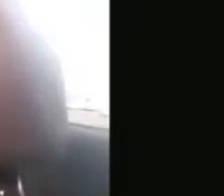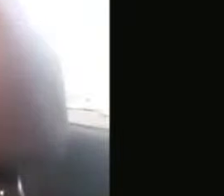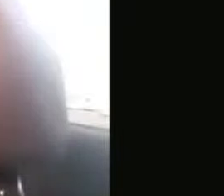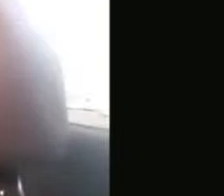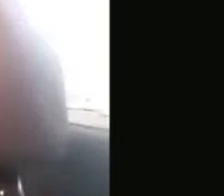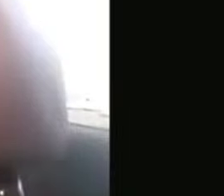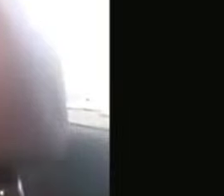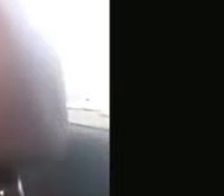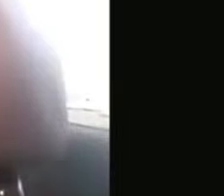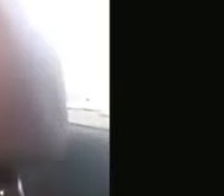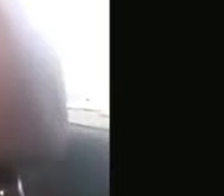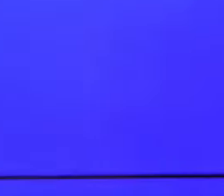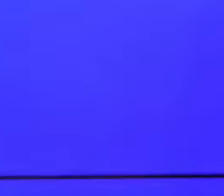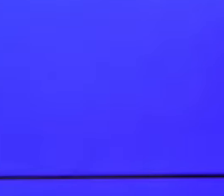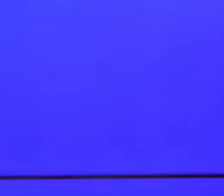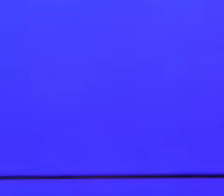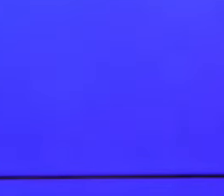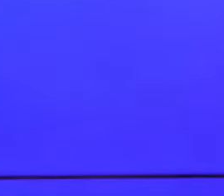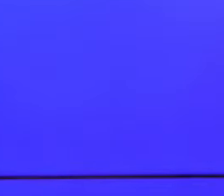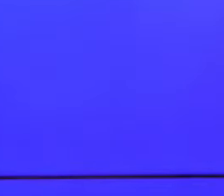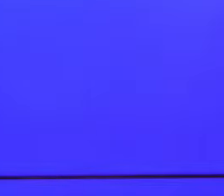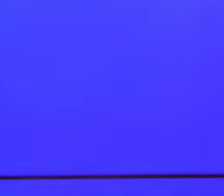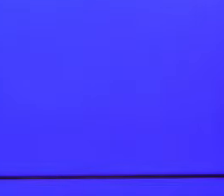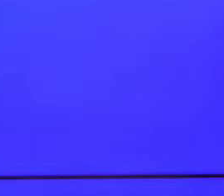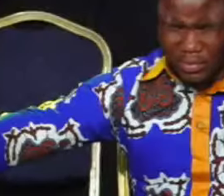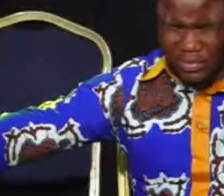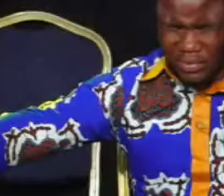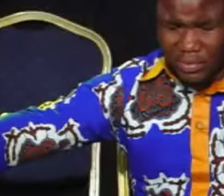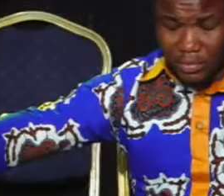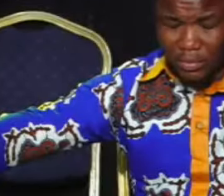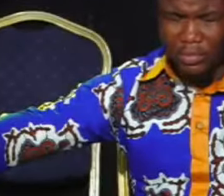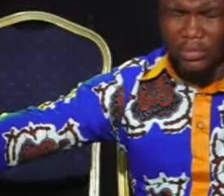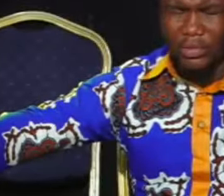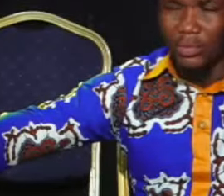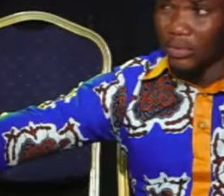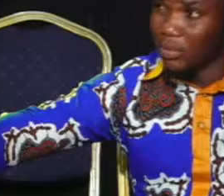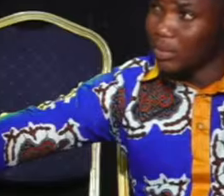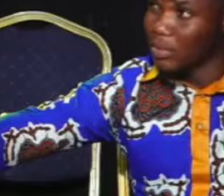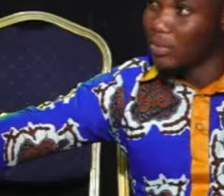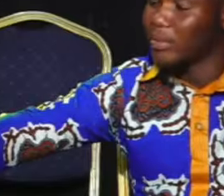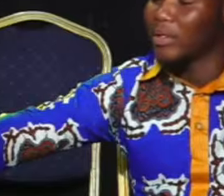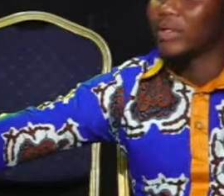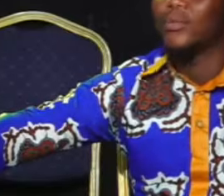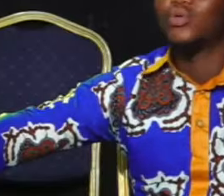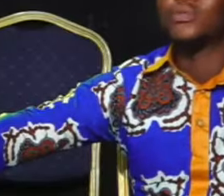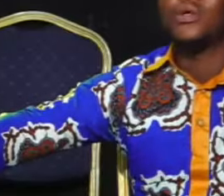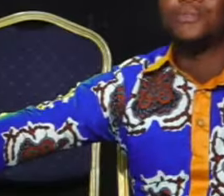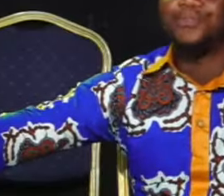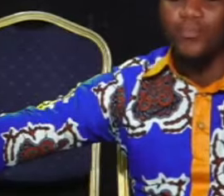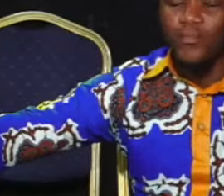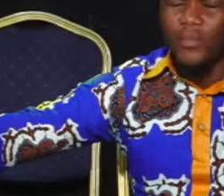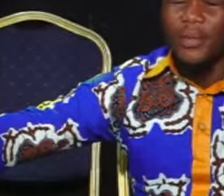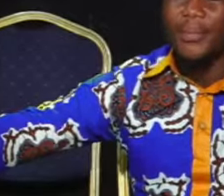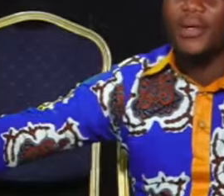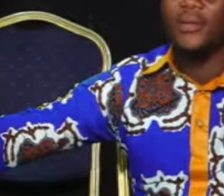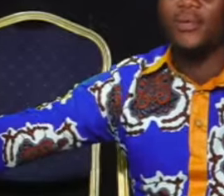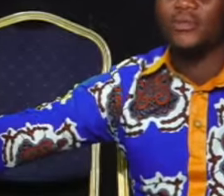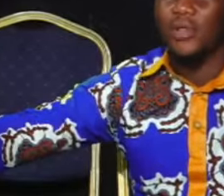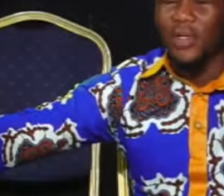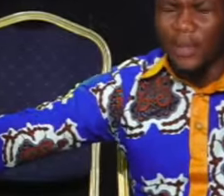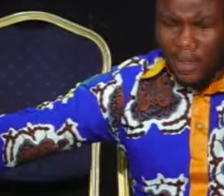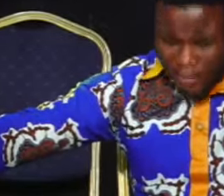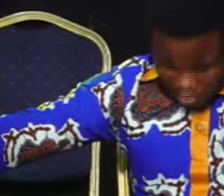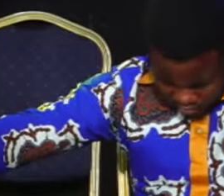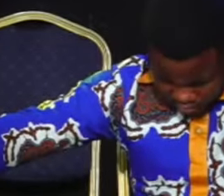been transformed and unleashed to go and transform our spheres with the values and the principles of the kingdom. Take